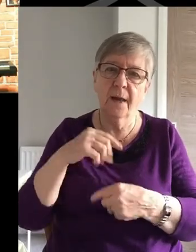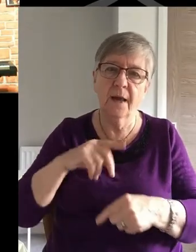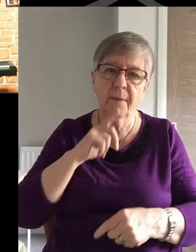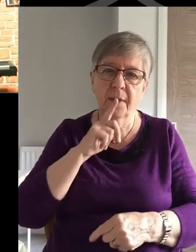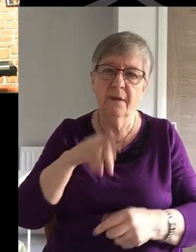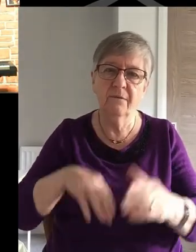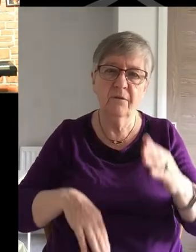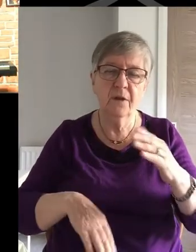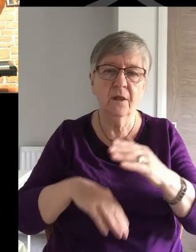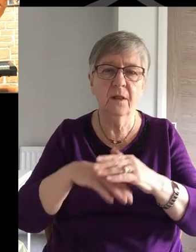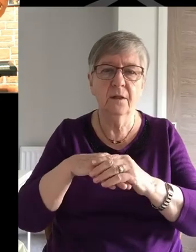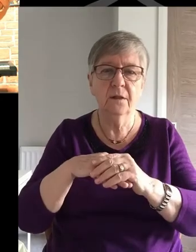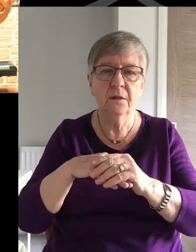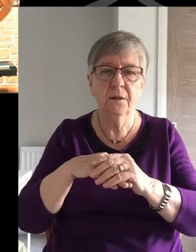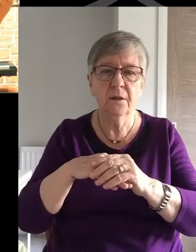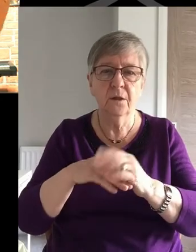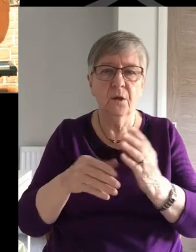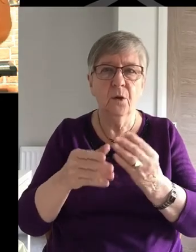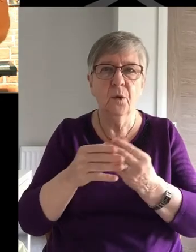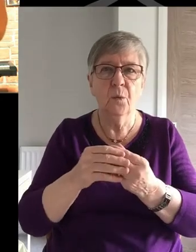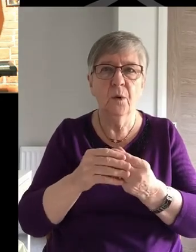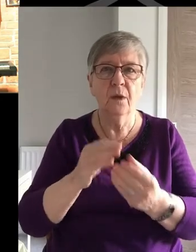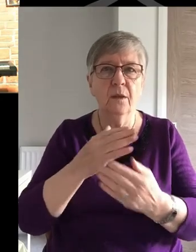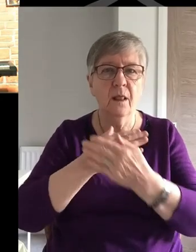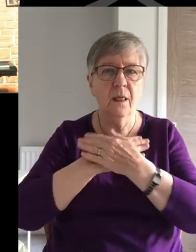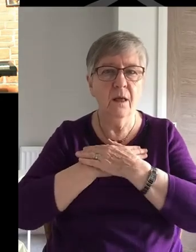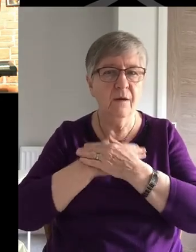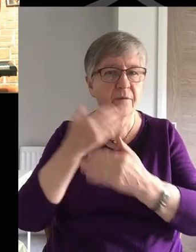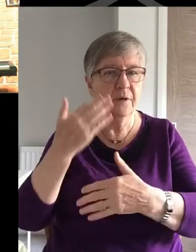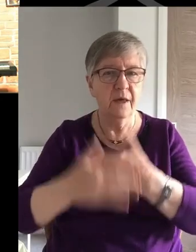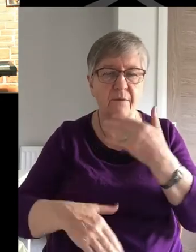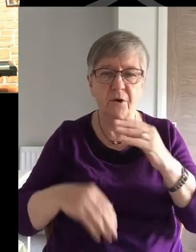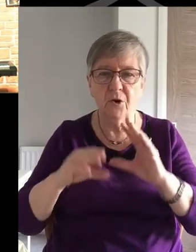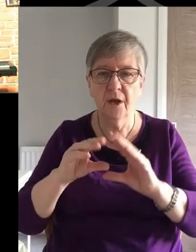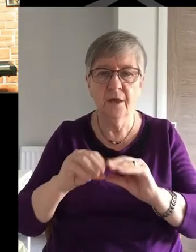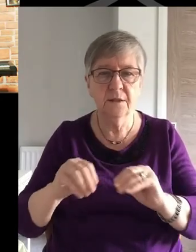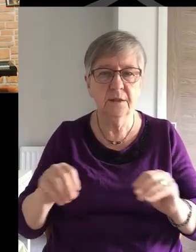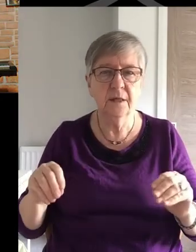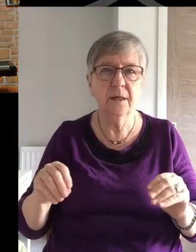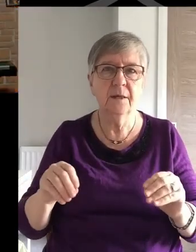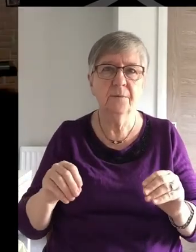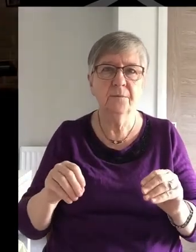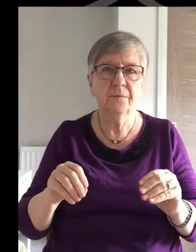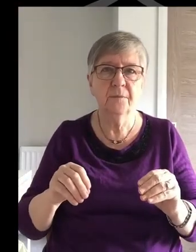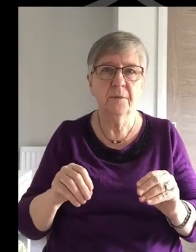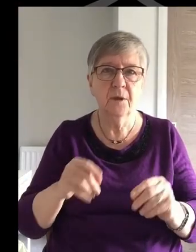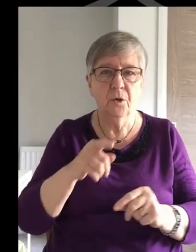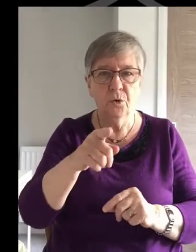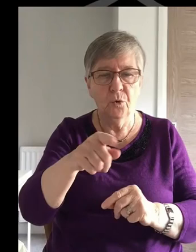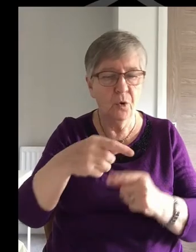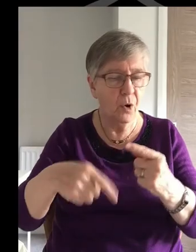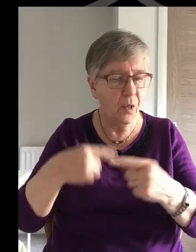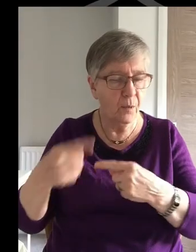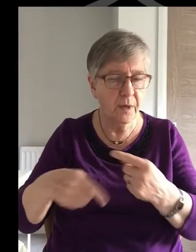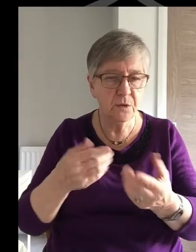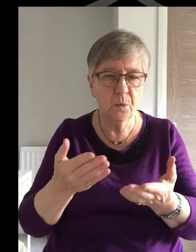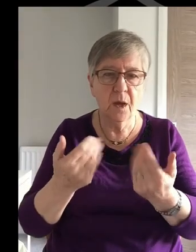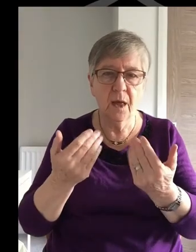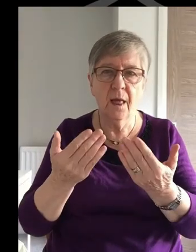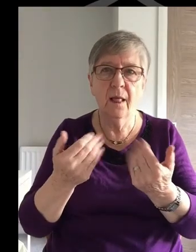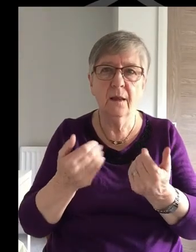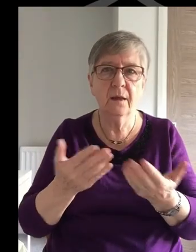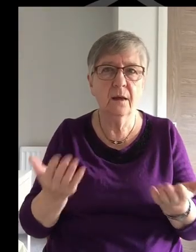be filled with love never ending. You're